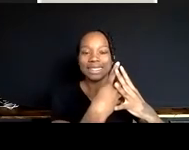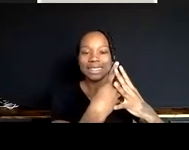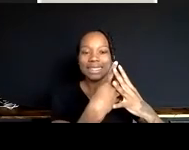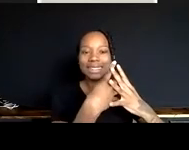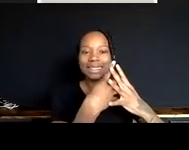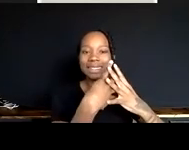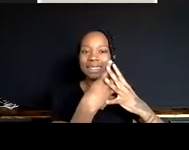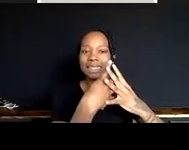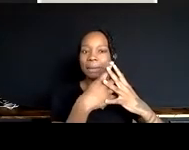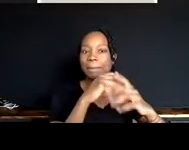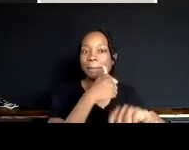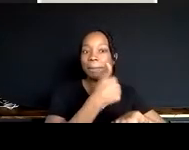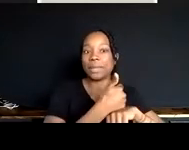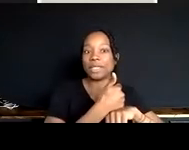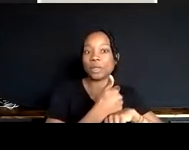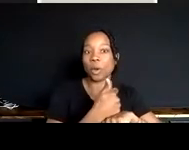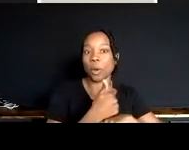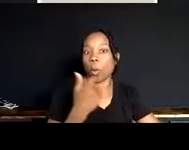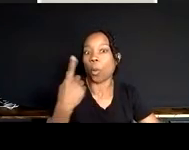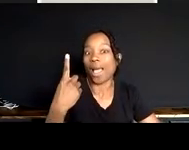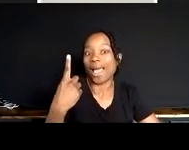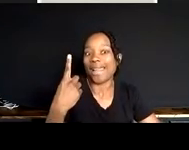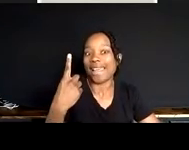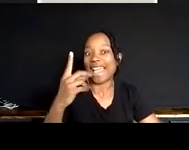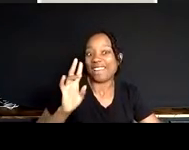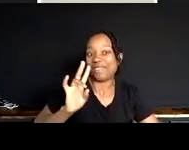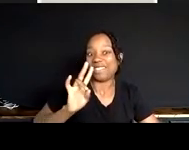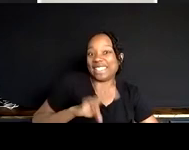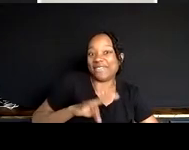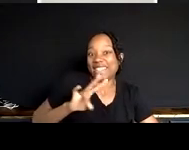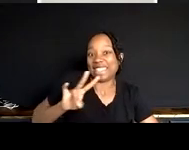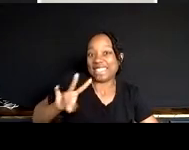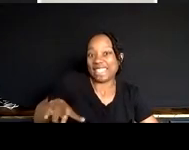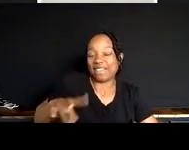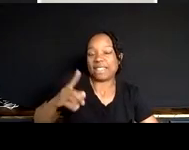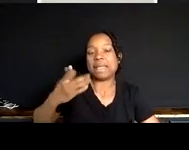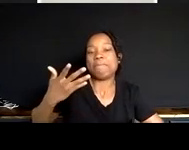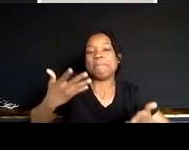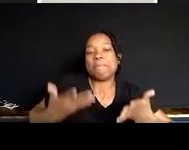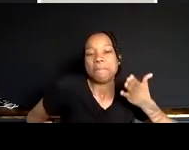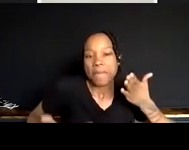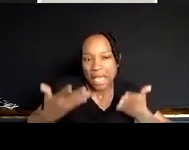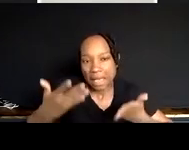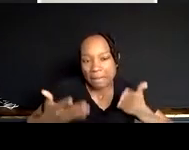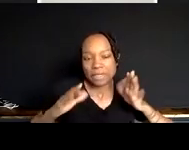on one chance out of 77 that they might have done something wrong.